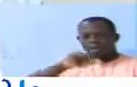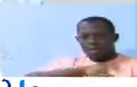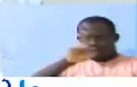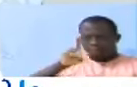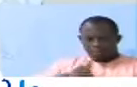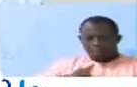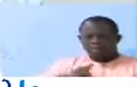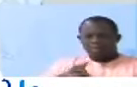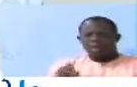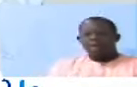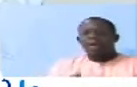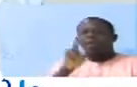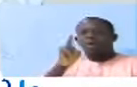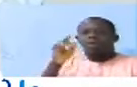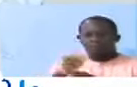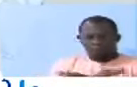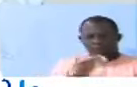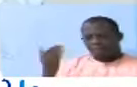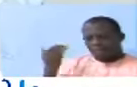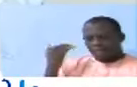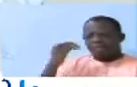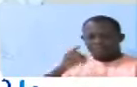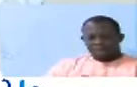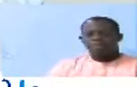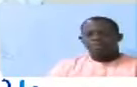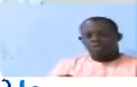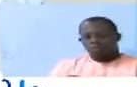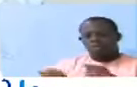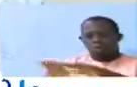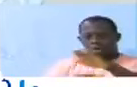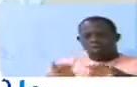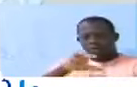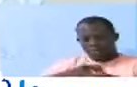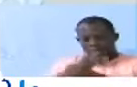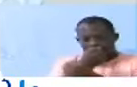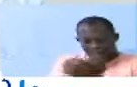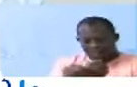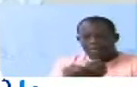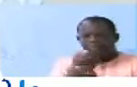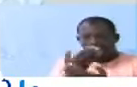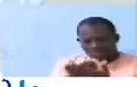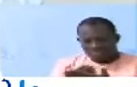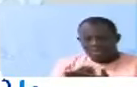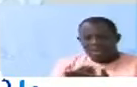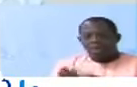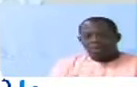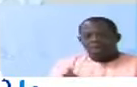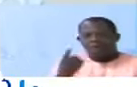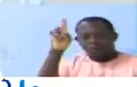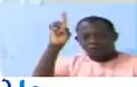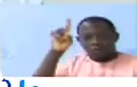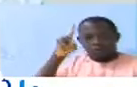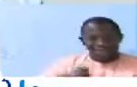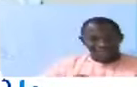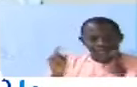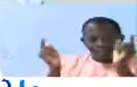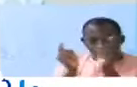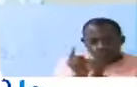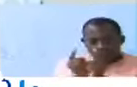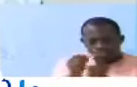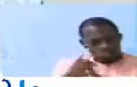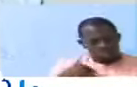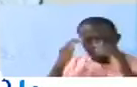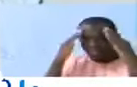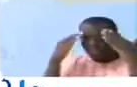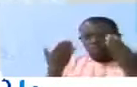detention fuka ba? But by that time we were already under detention. Oto mo malon. But initially I didn't know.